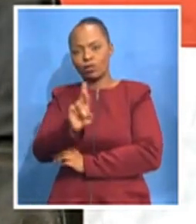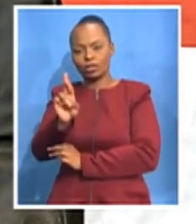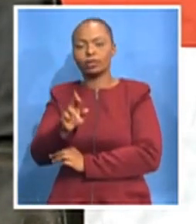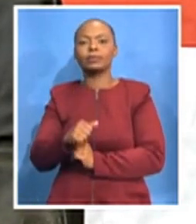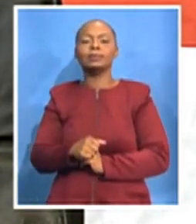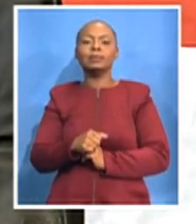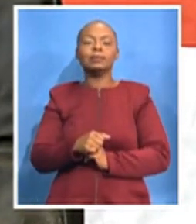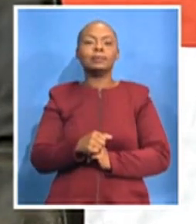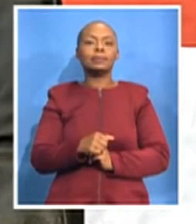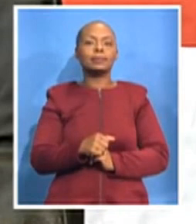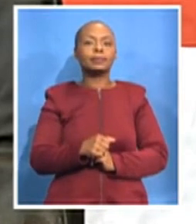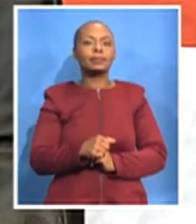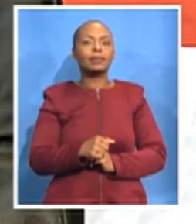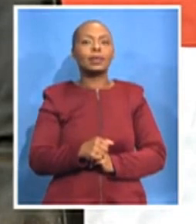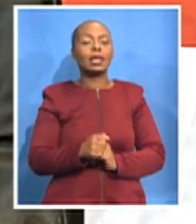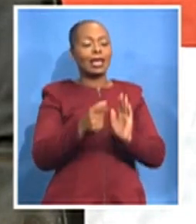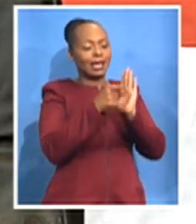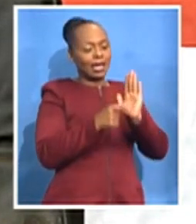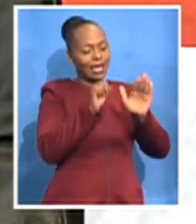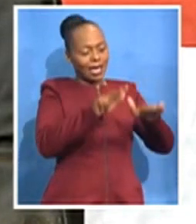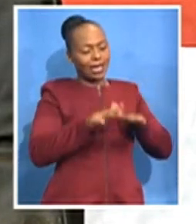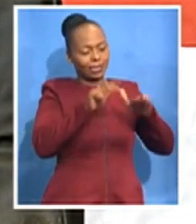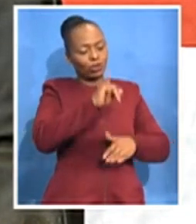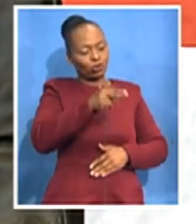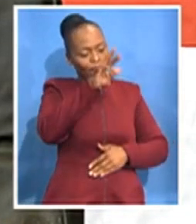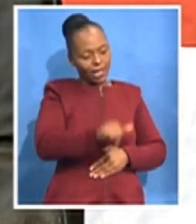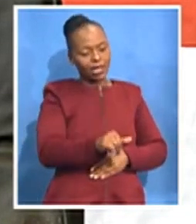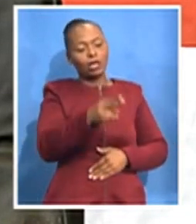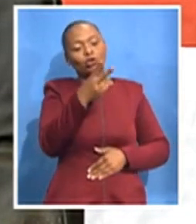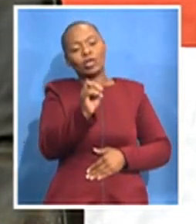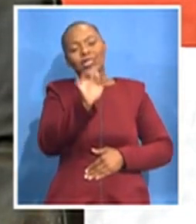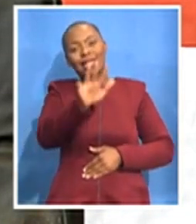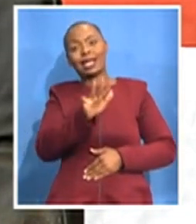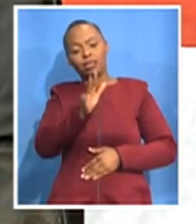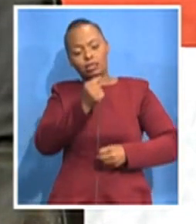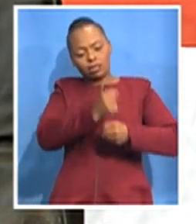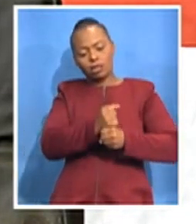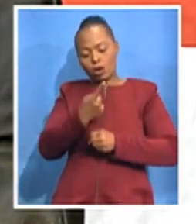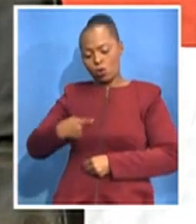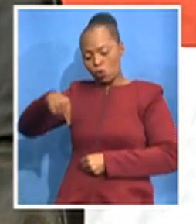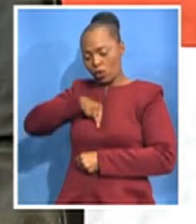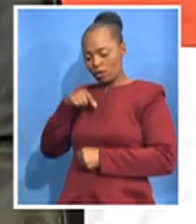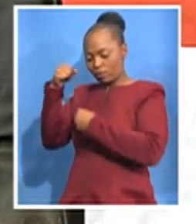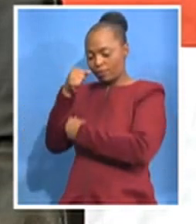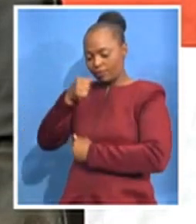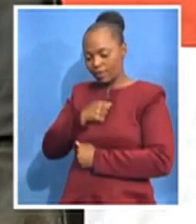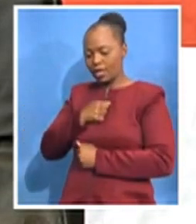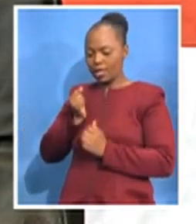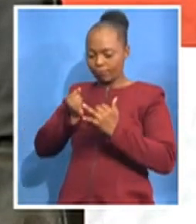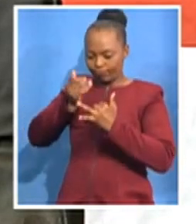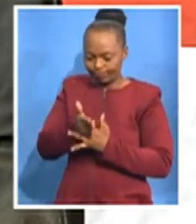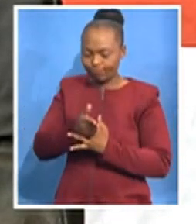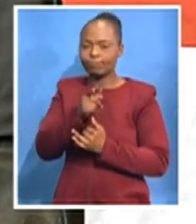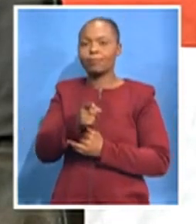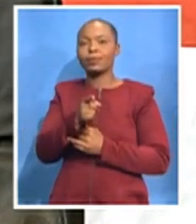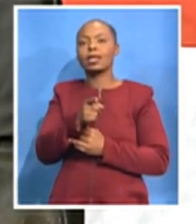July 2019, we then interviewed, in fact we wrote a letter to Mr. Chivase,